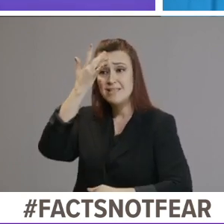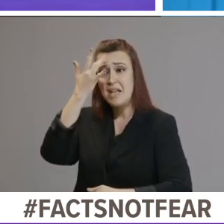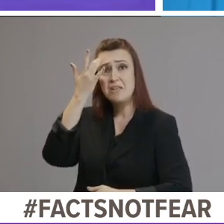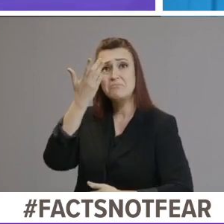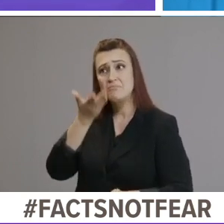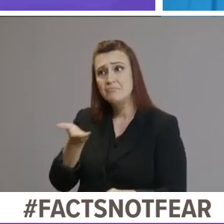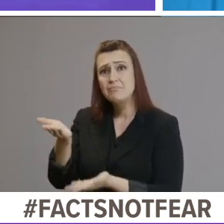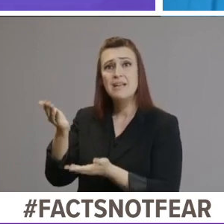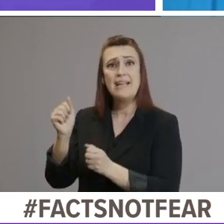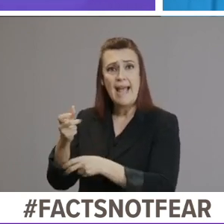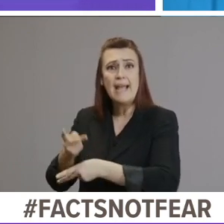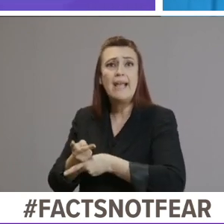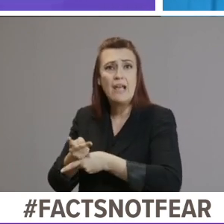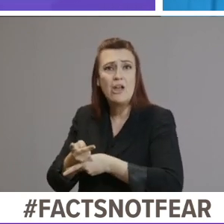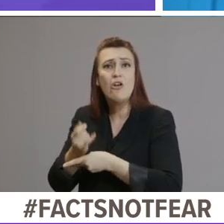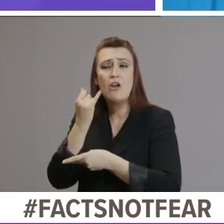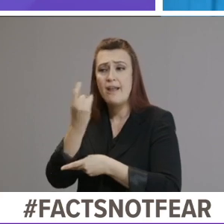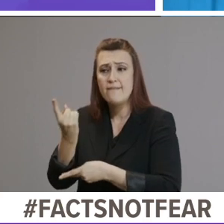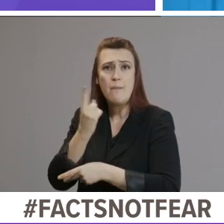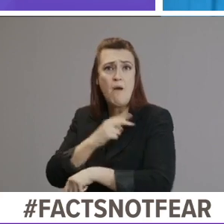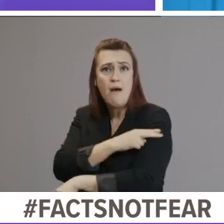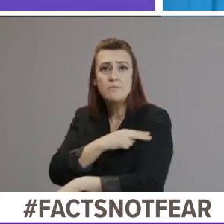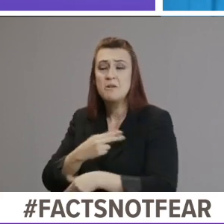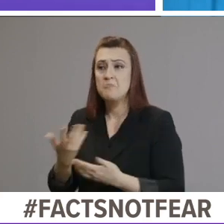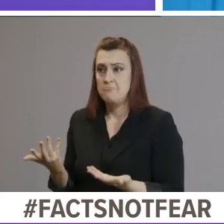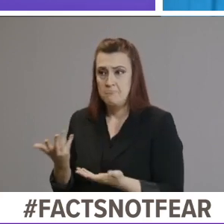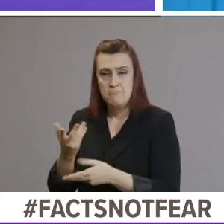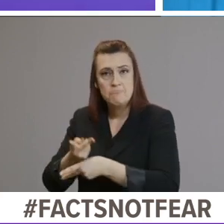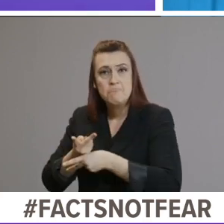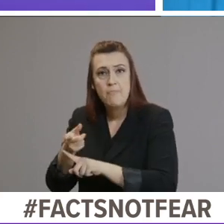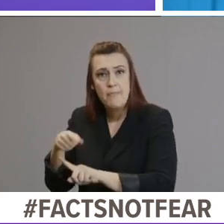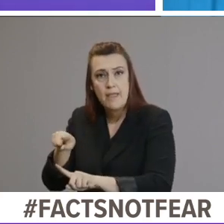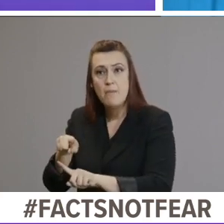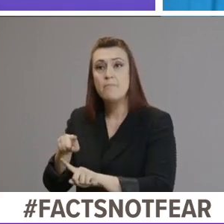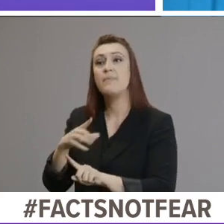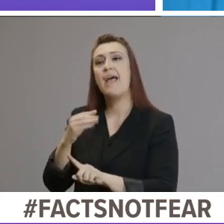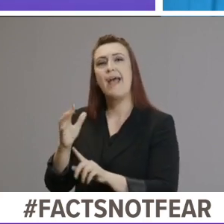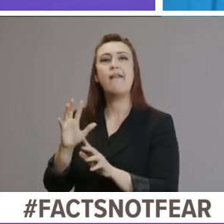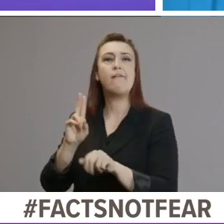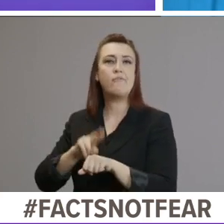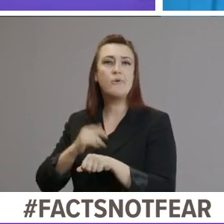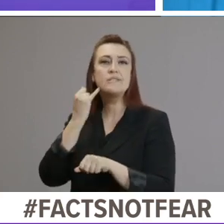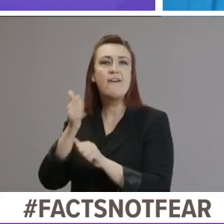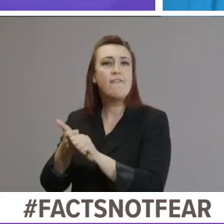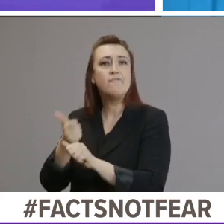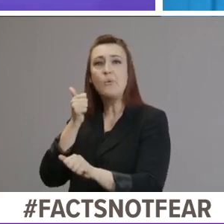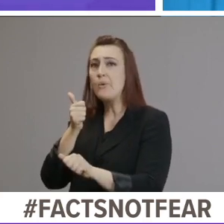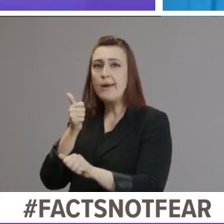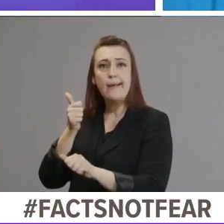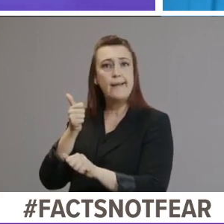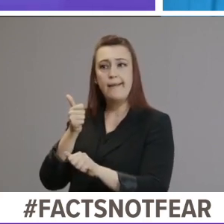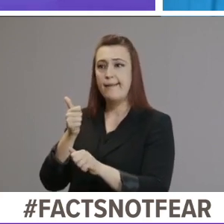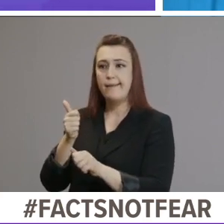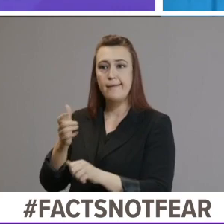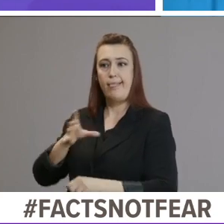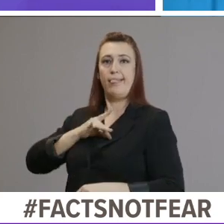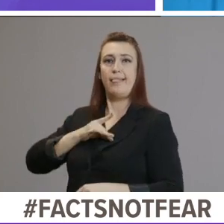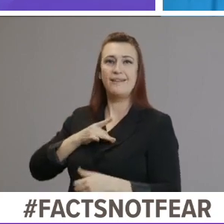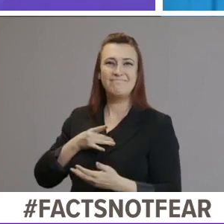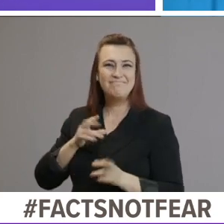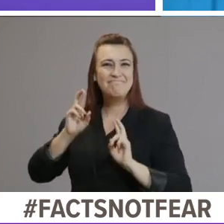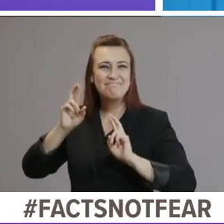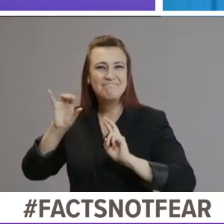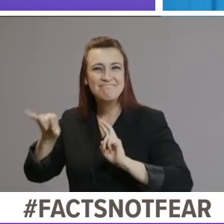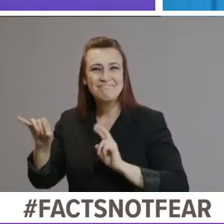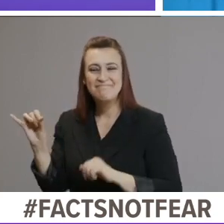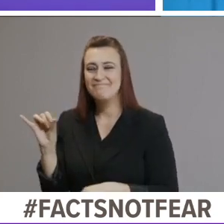where possible, where someone can avoid the contraction of COVID-19. All right, you have just been listening to Governor Ducey